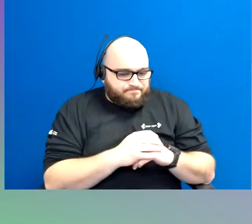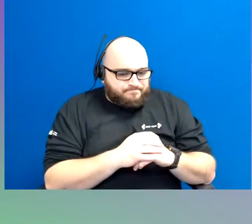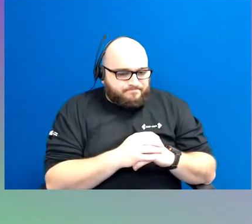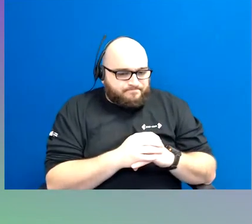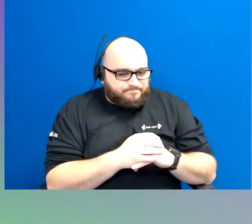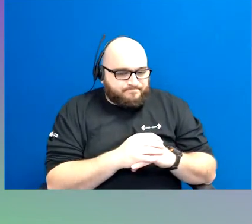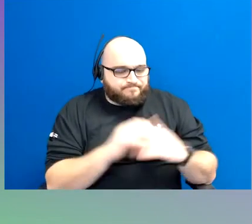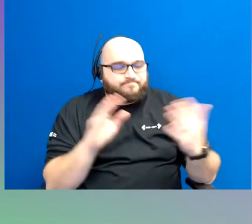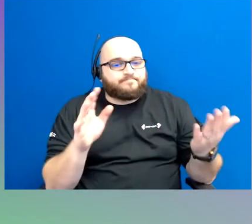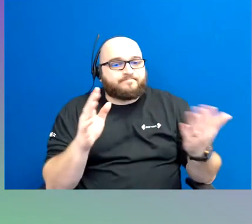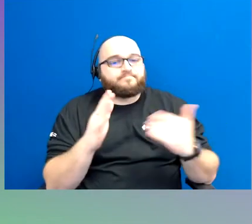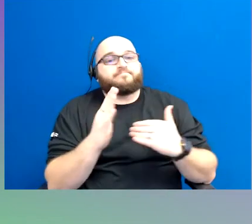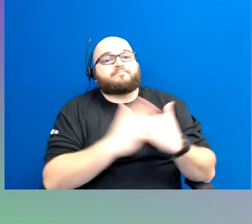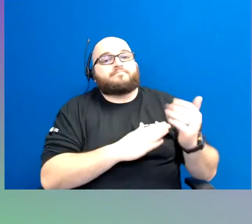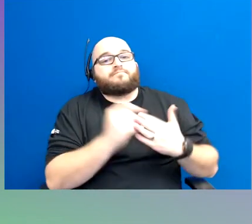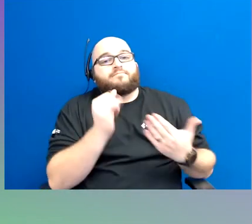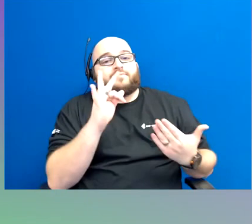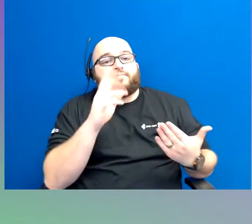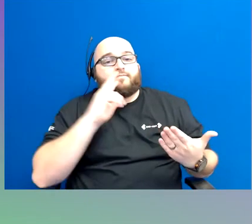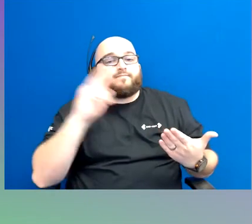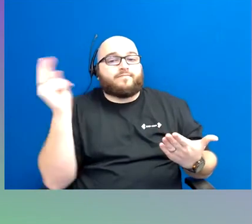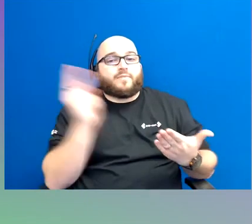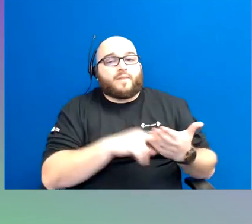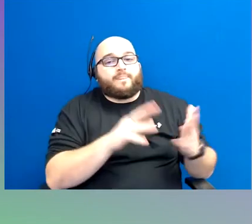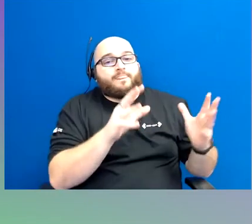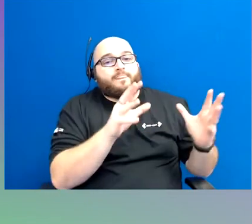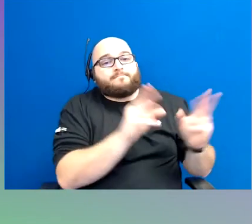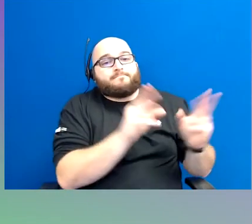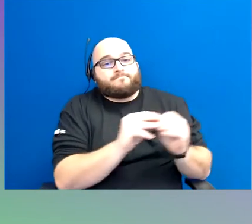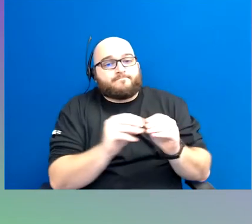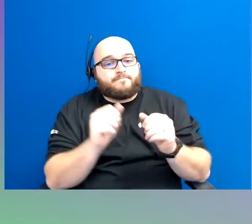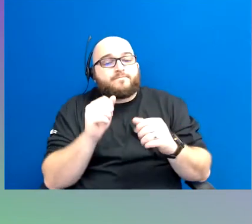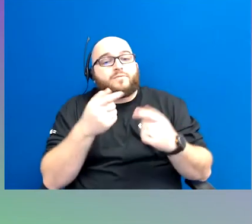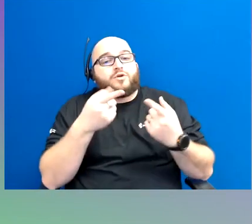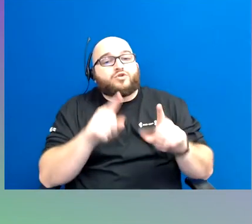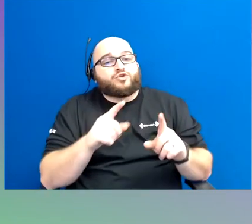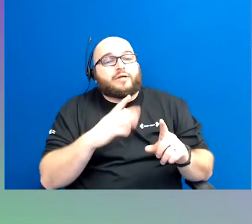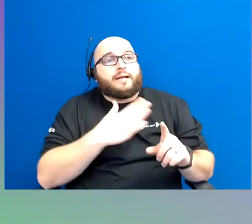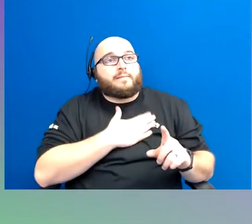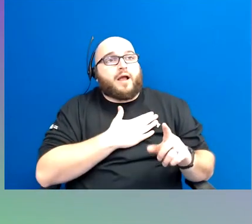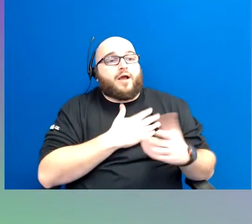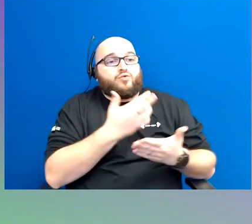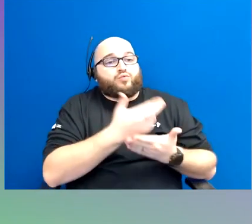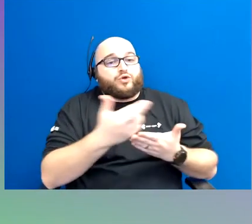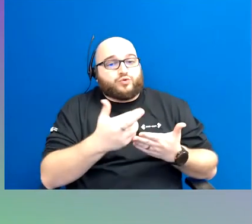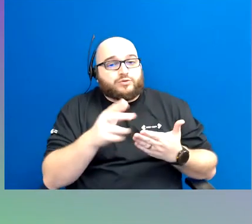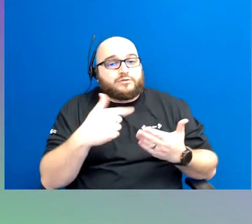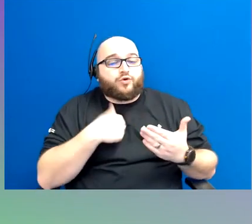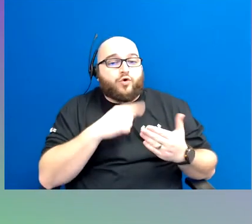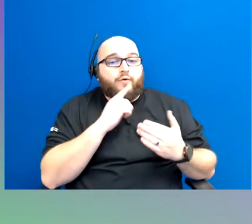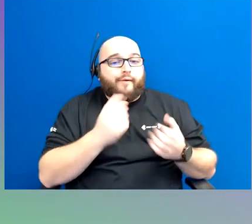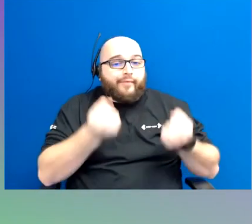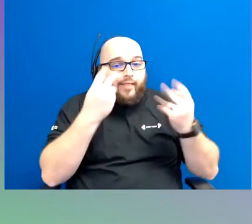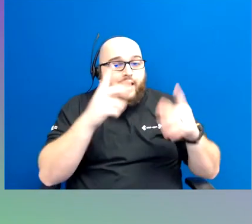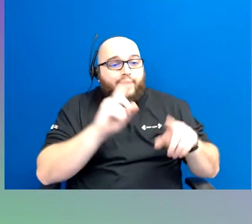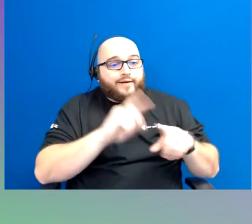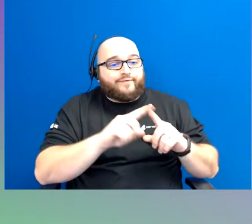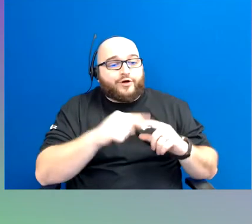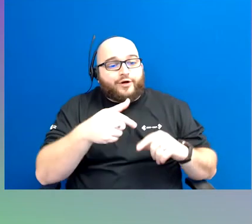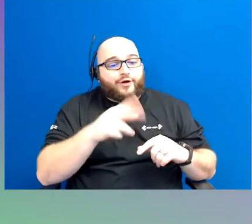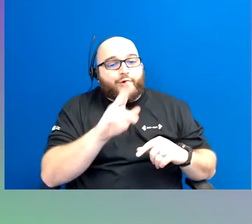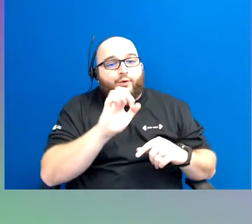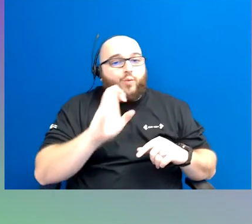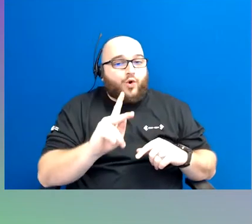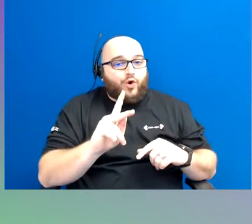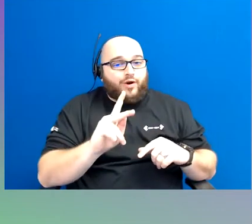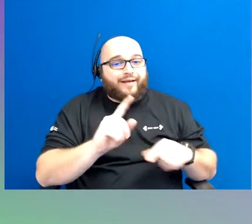if you look at the sessions that I have in the resources, there are a lot of quirks and different approaches